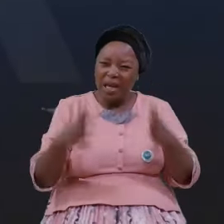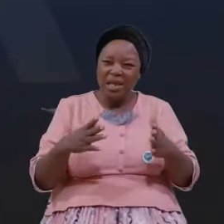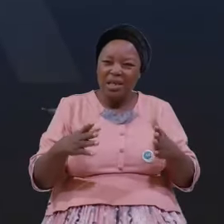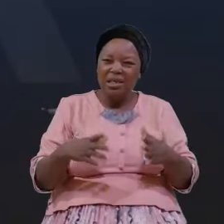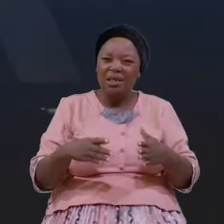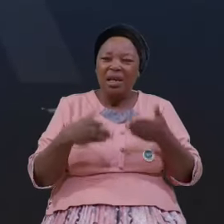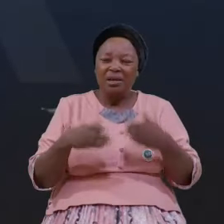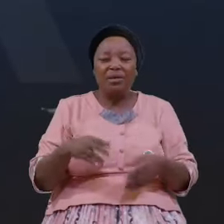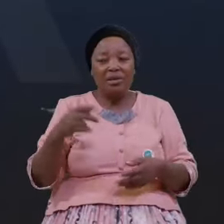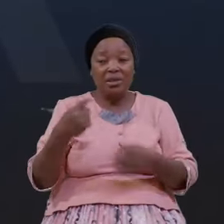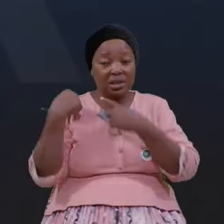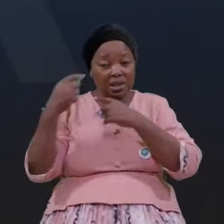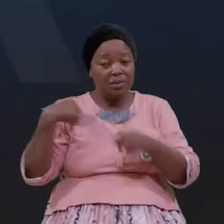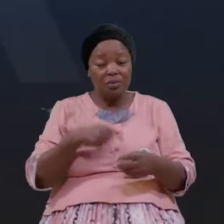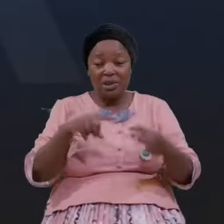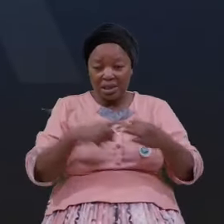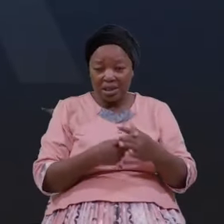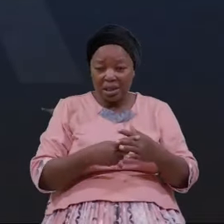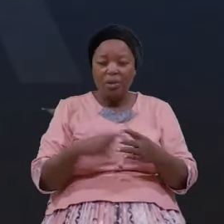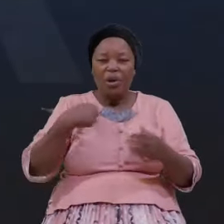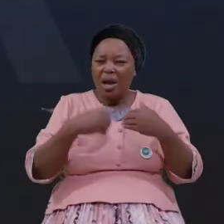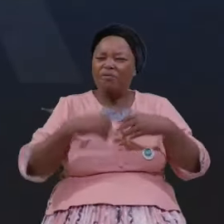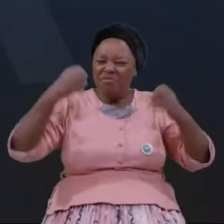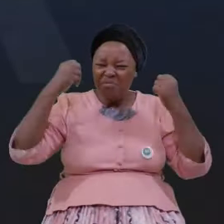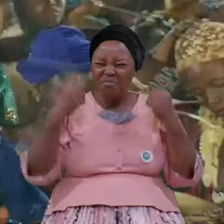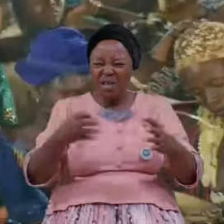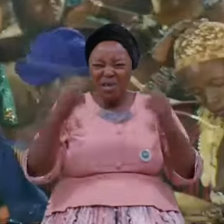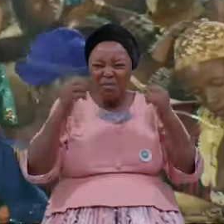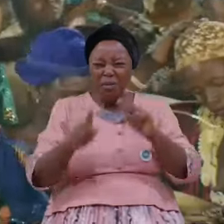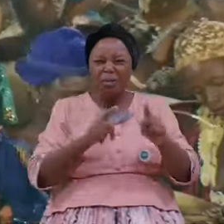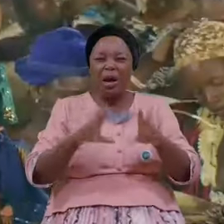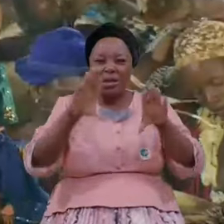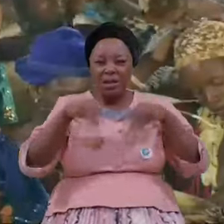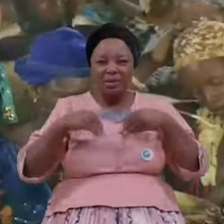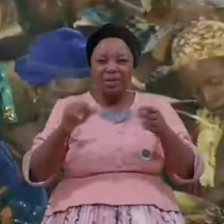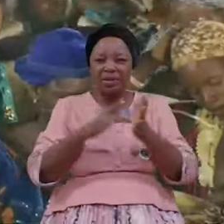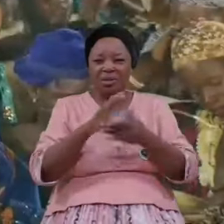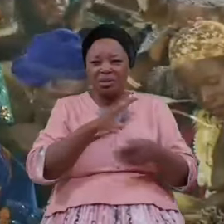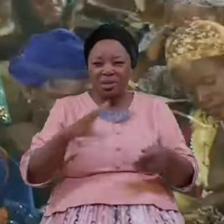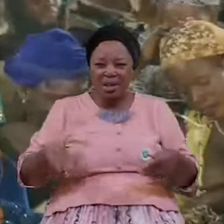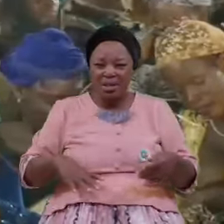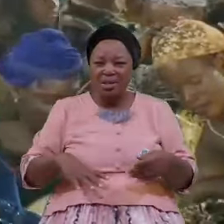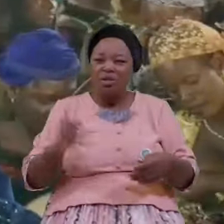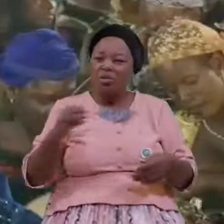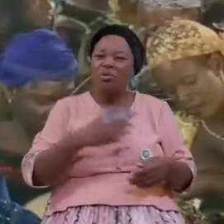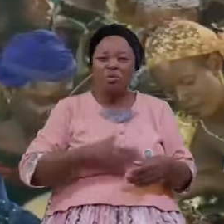lot of converts, and it's not easy to complete. So today, let's try our